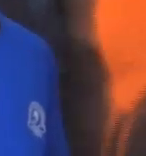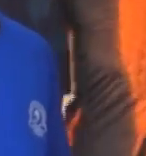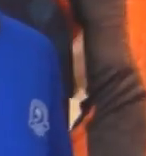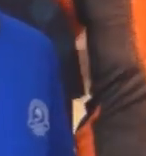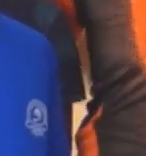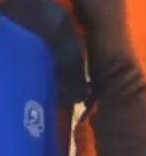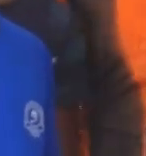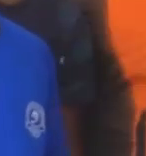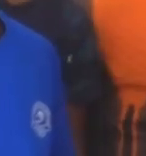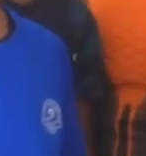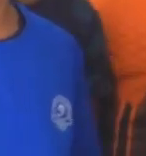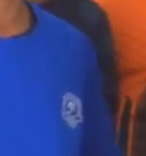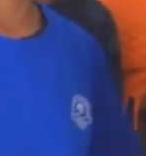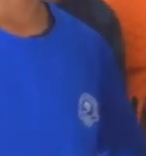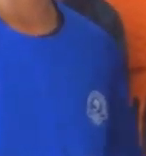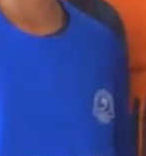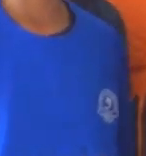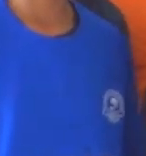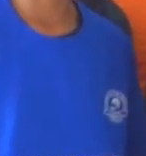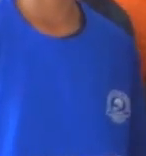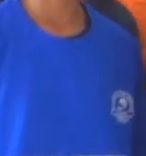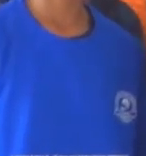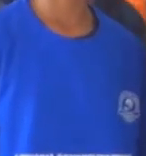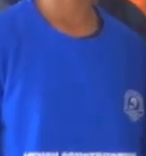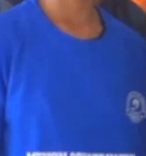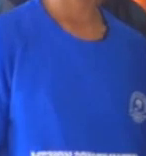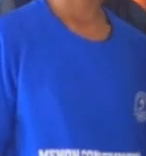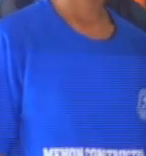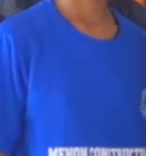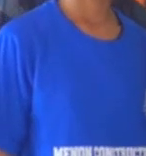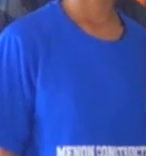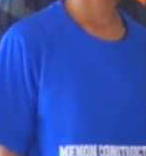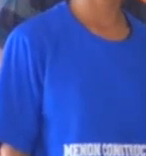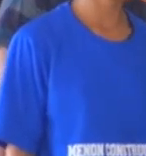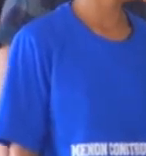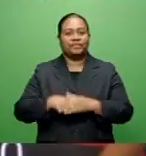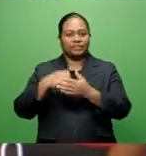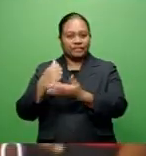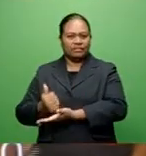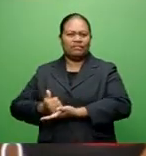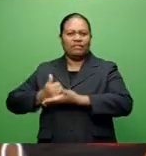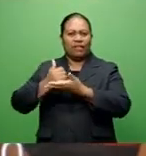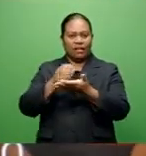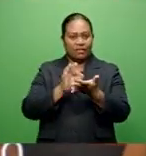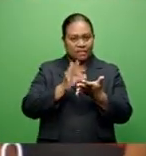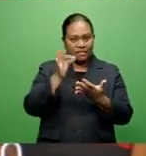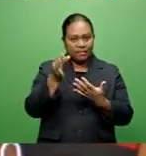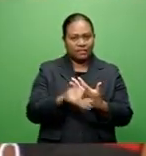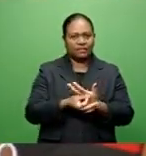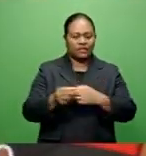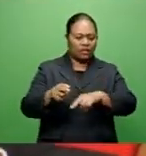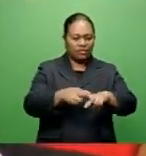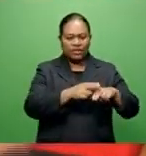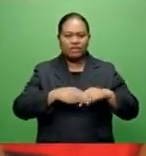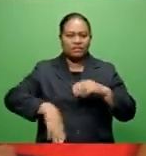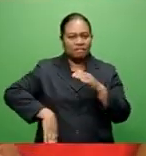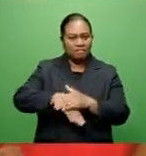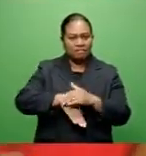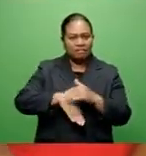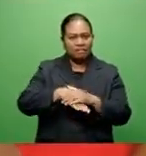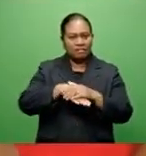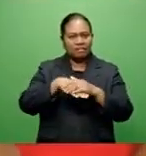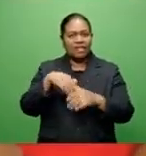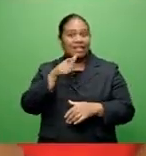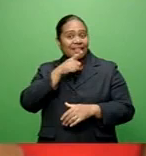Rewa, Tailevu, Naitasiri, Nandronga, Ba and Lambasa. In support of this initiative, Fiji FA yesterday